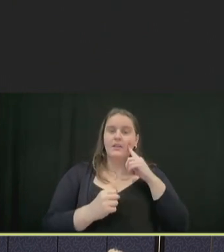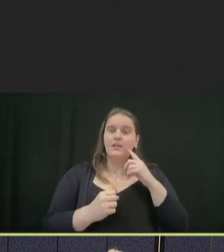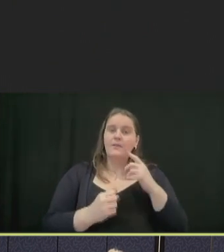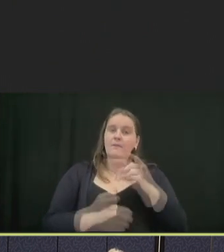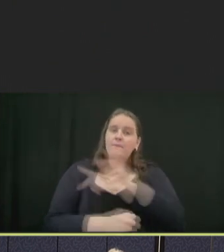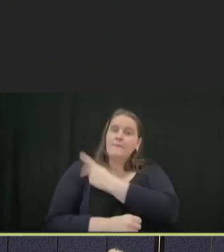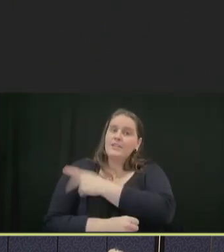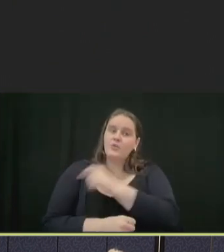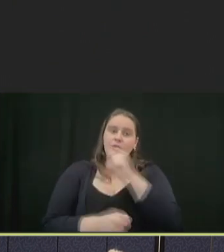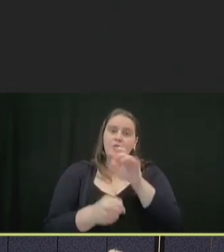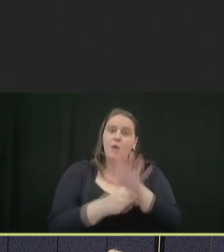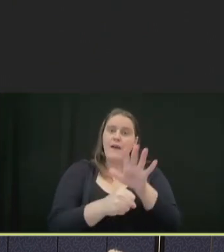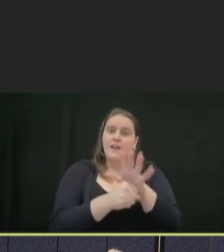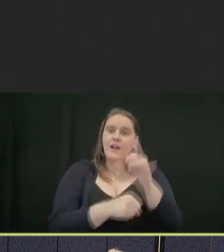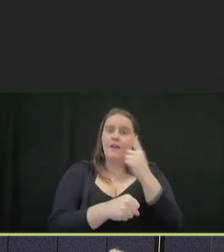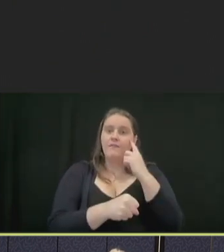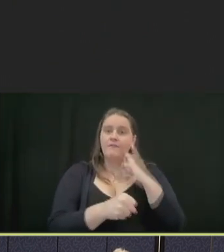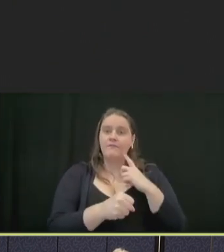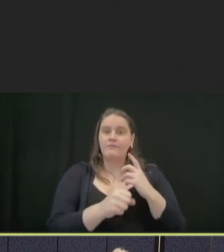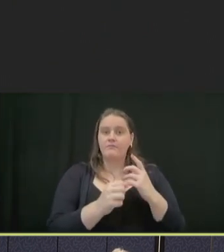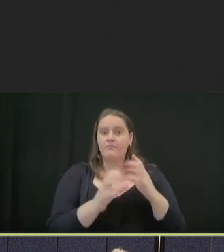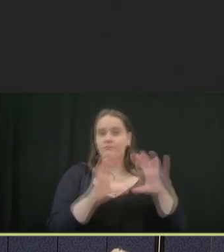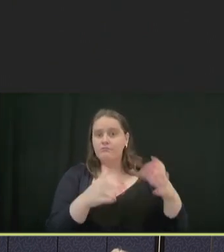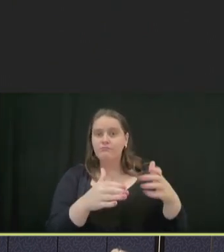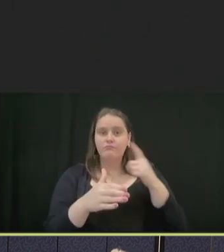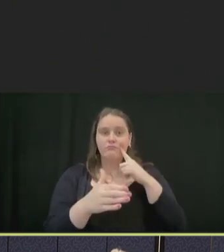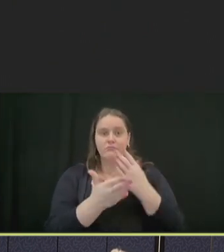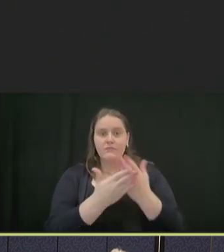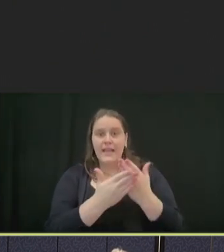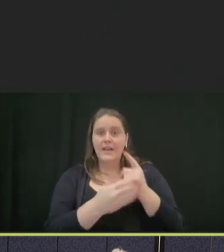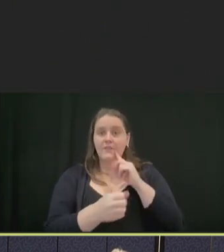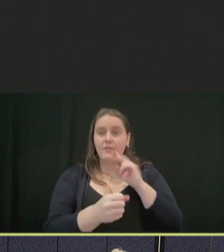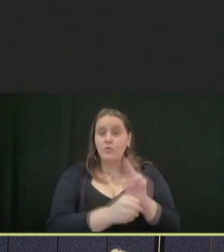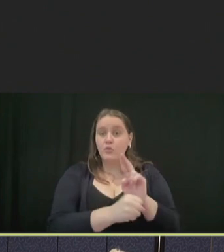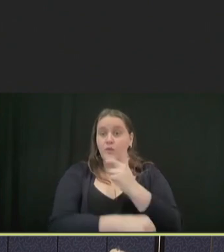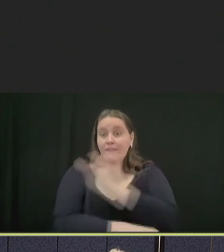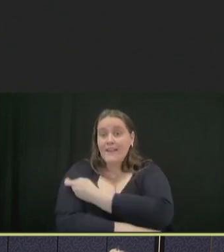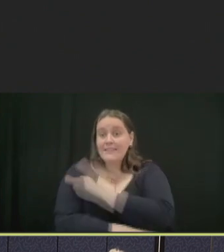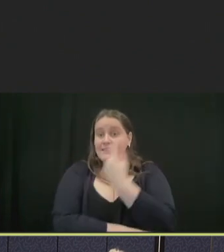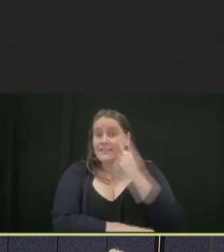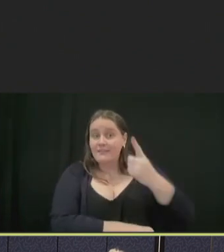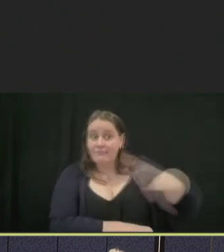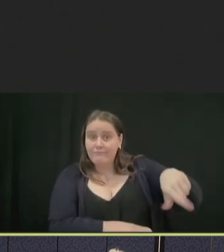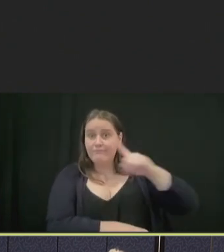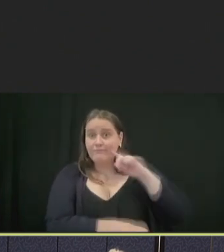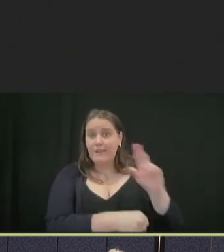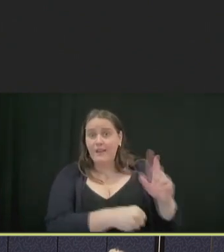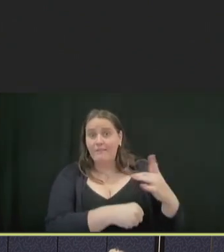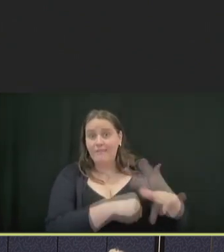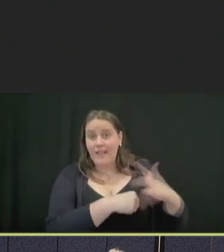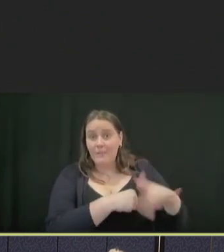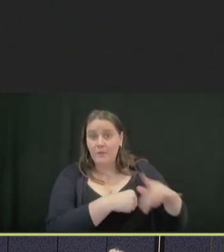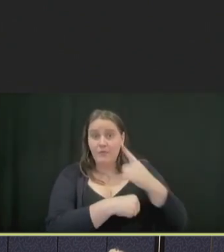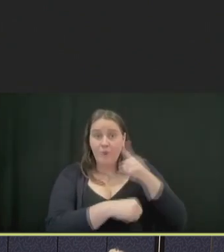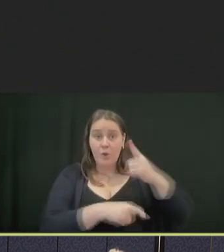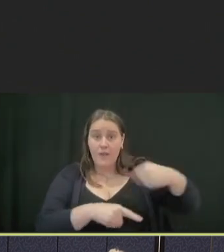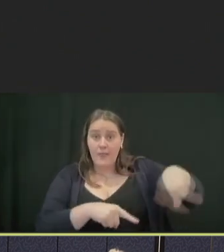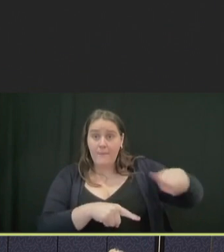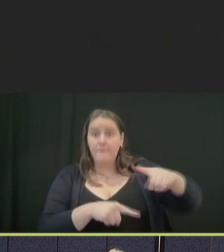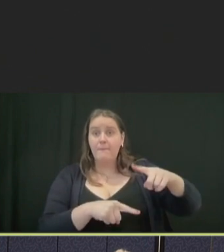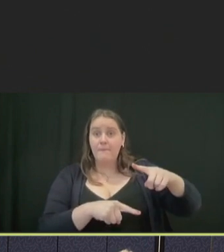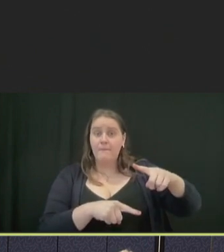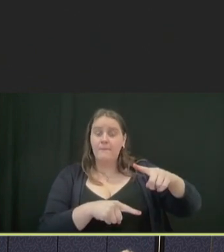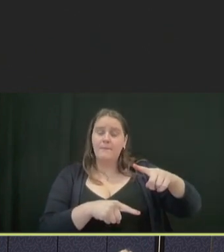certain populations and use of vaccines that are even available for the rest of the country.